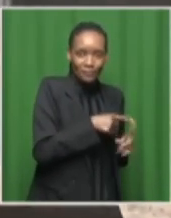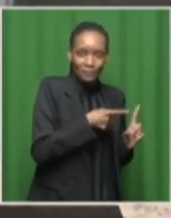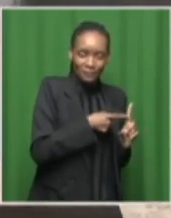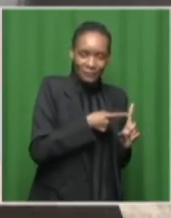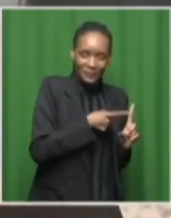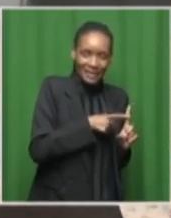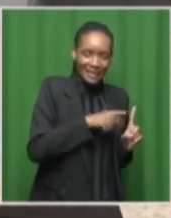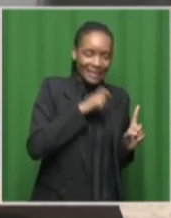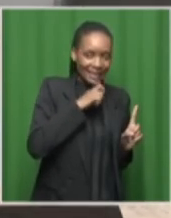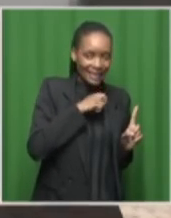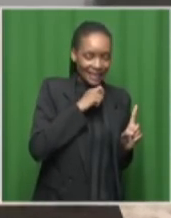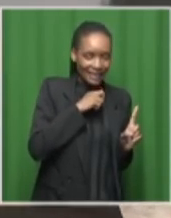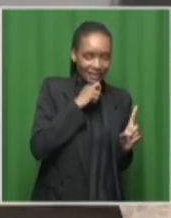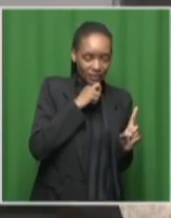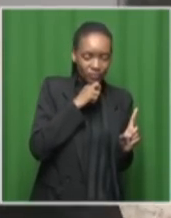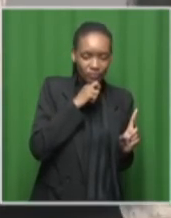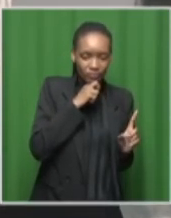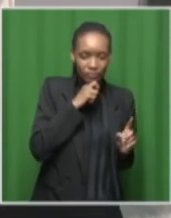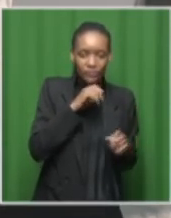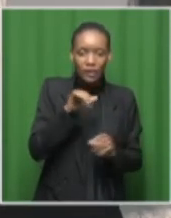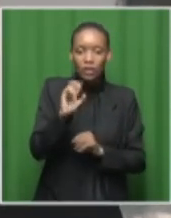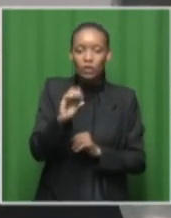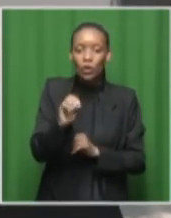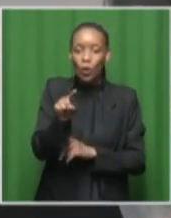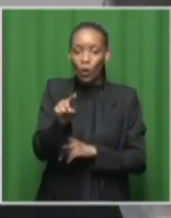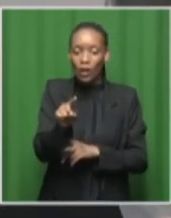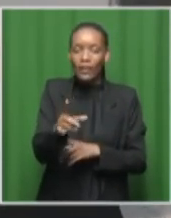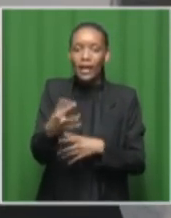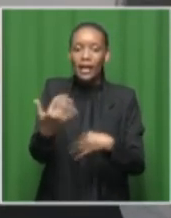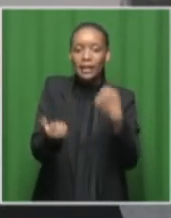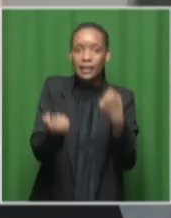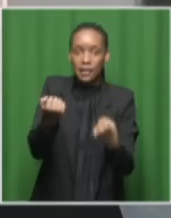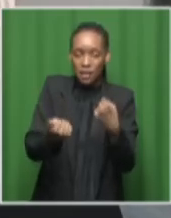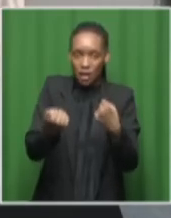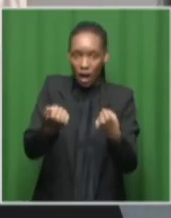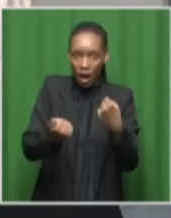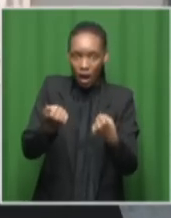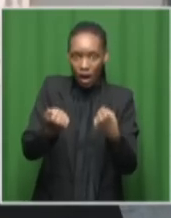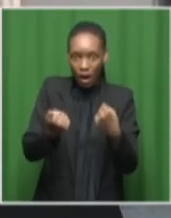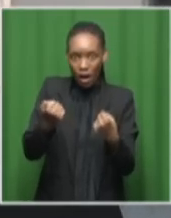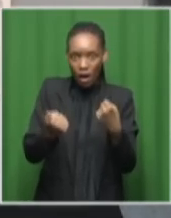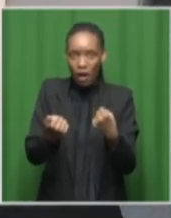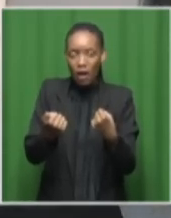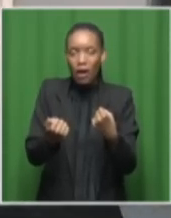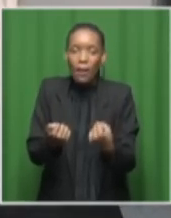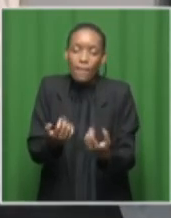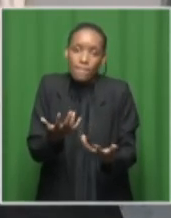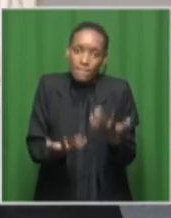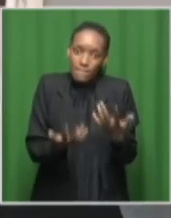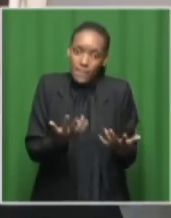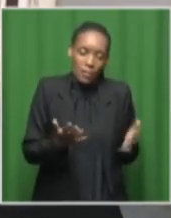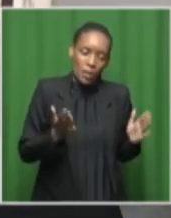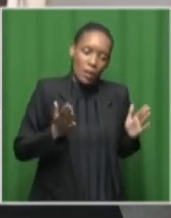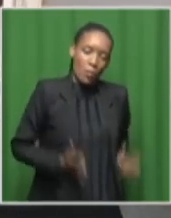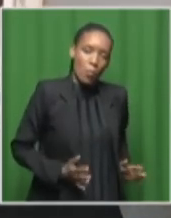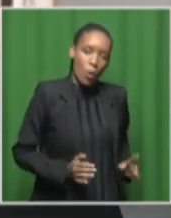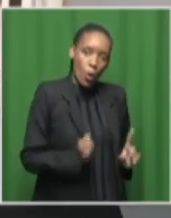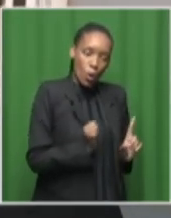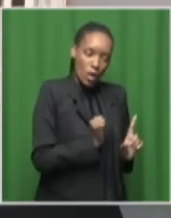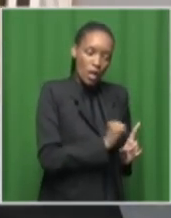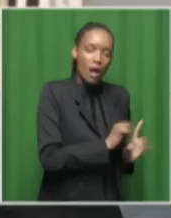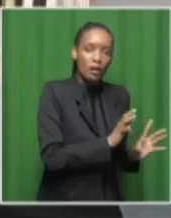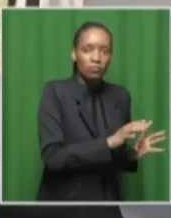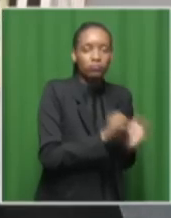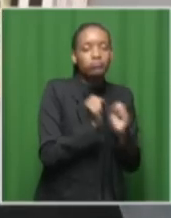So this could be a vehicle that perhaps could be collecting his body from